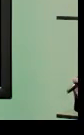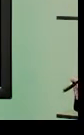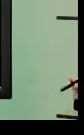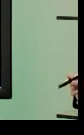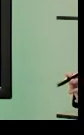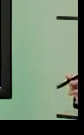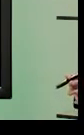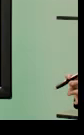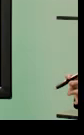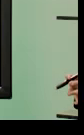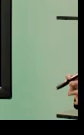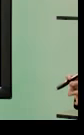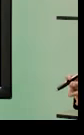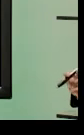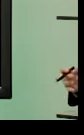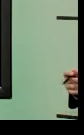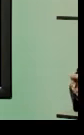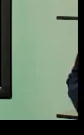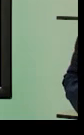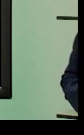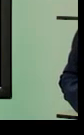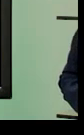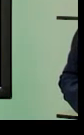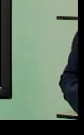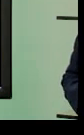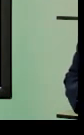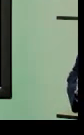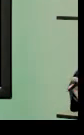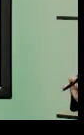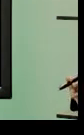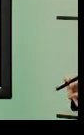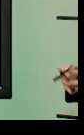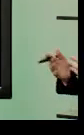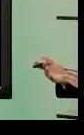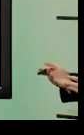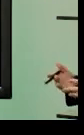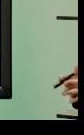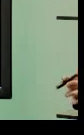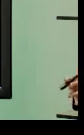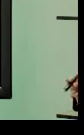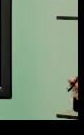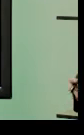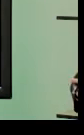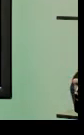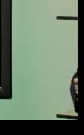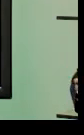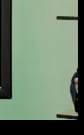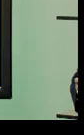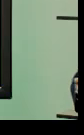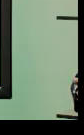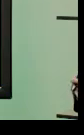3. Have you ever seen an answering machine? What does it do?